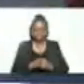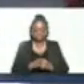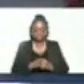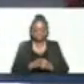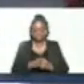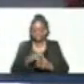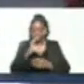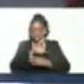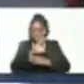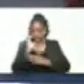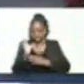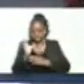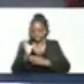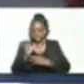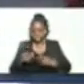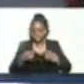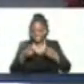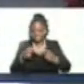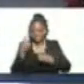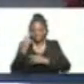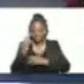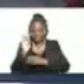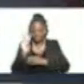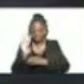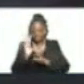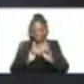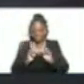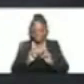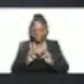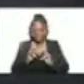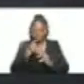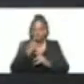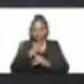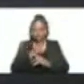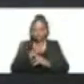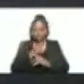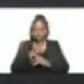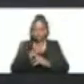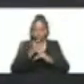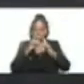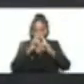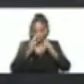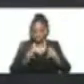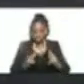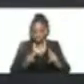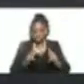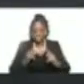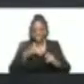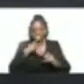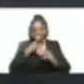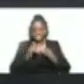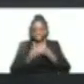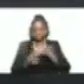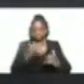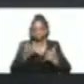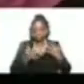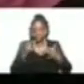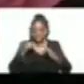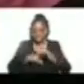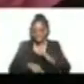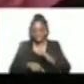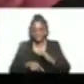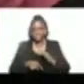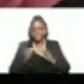An early Christmas gift for those four Portiski vendors whose uninsured stalls went up in smoke during the early morning hours